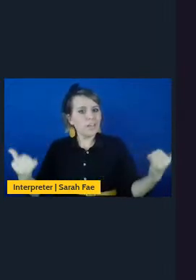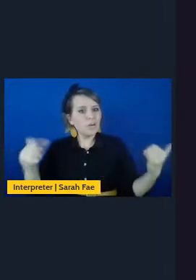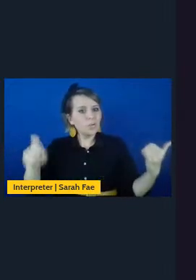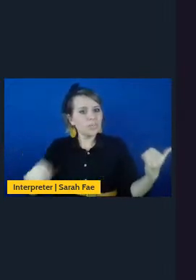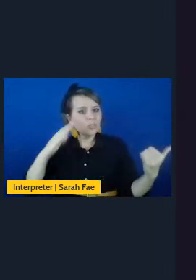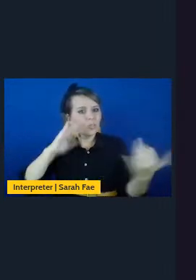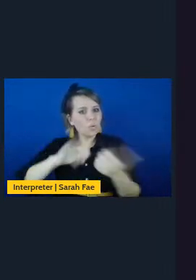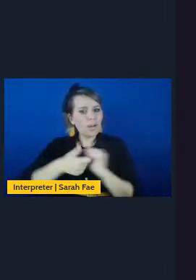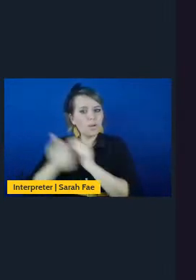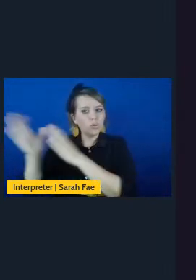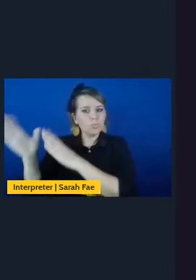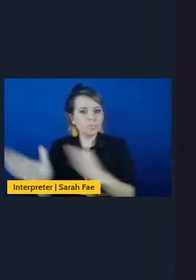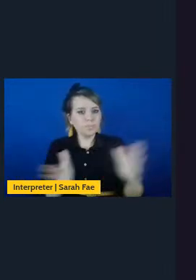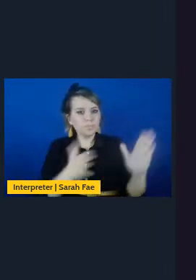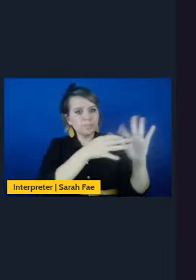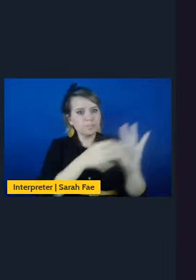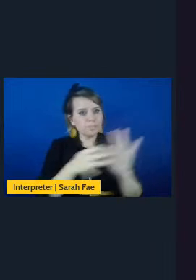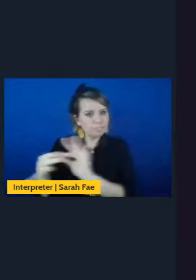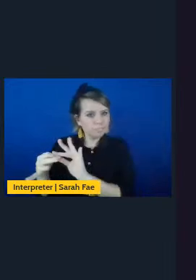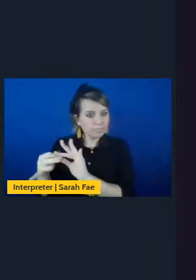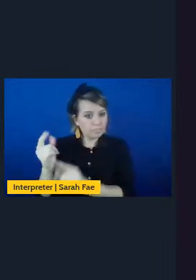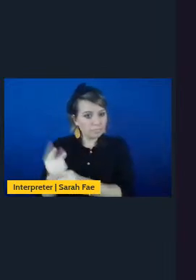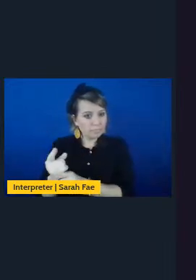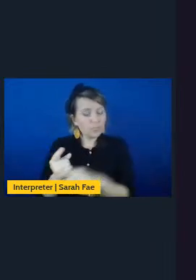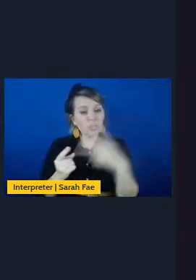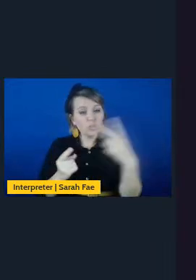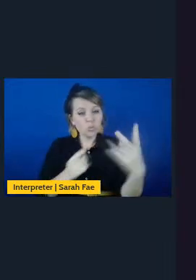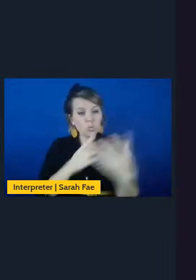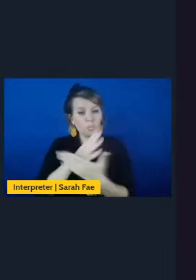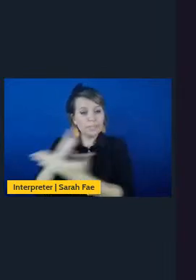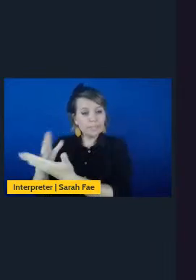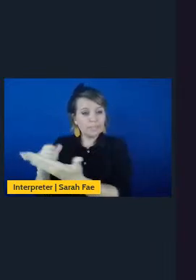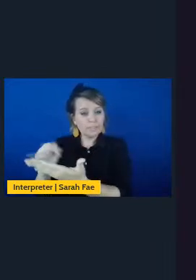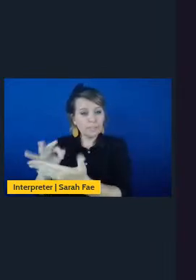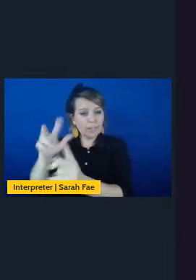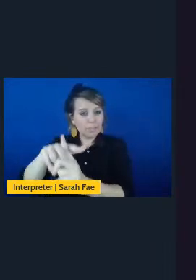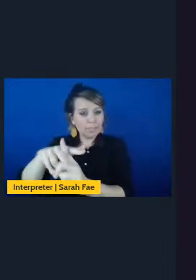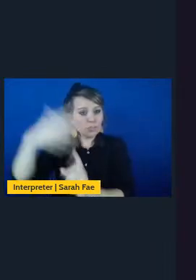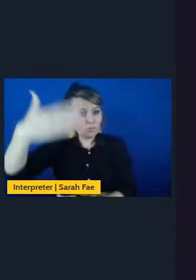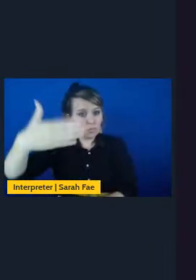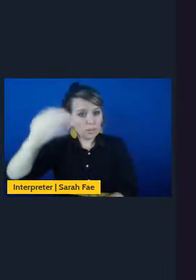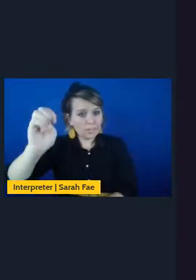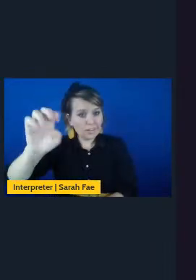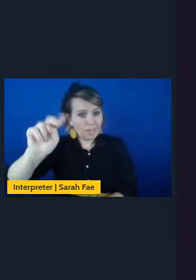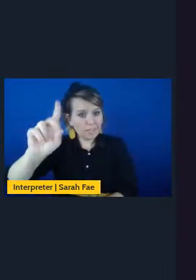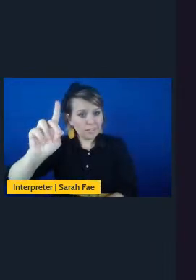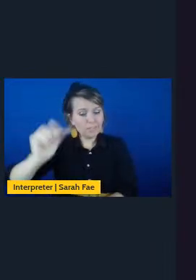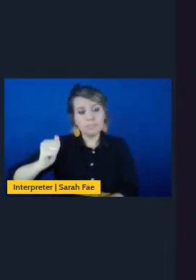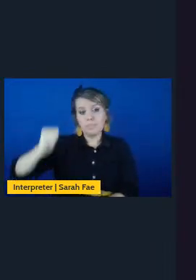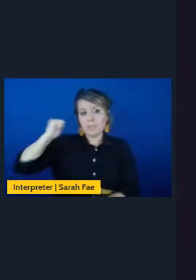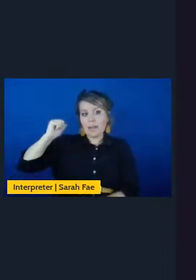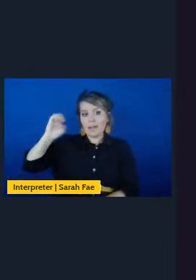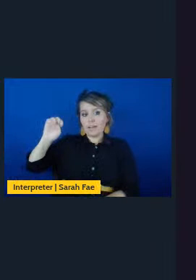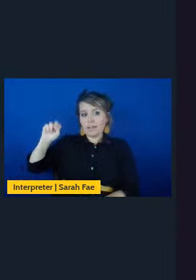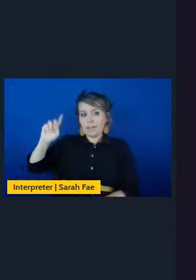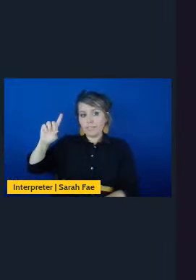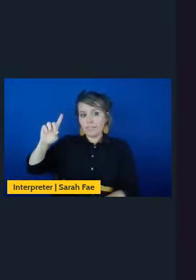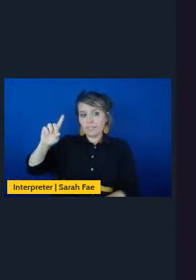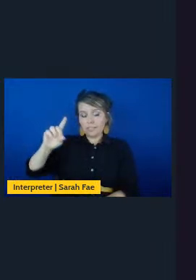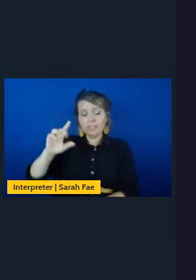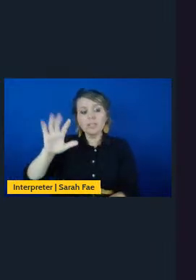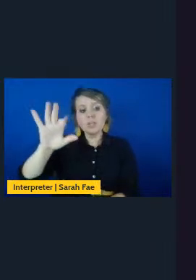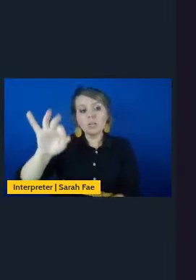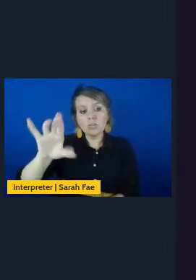two pieces to the application. There is a web application front end and the back end. So the web application front end is built